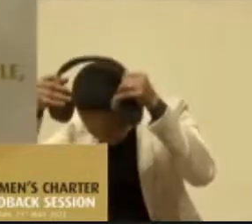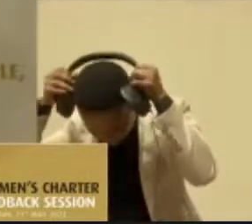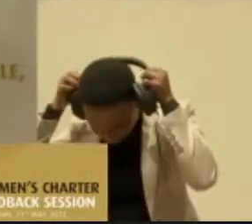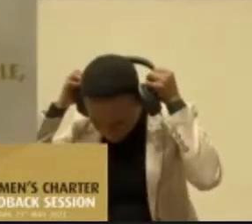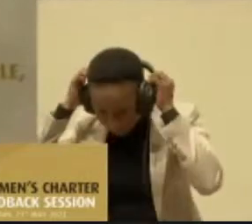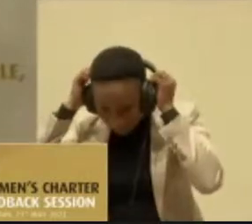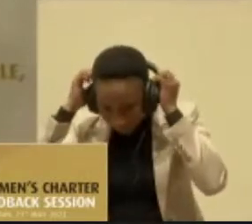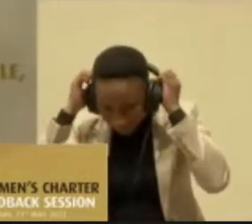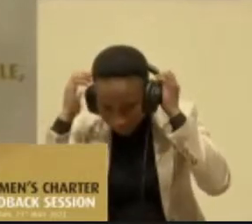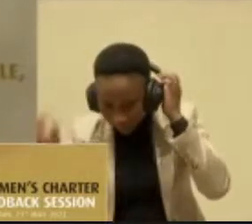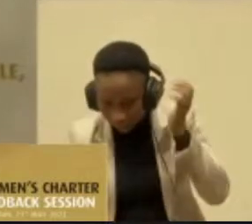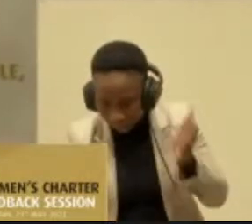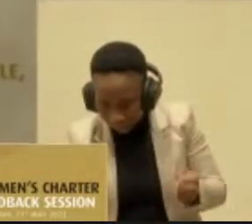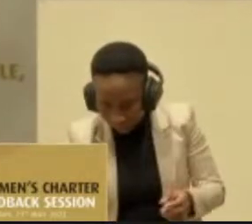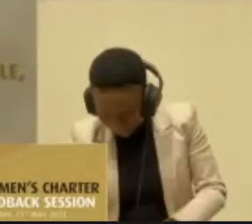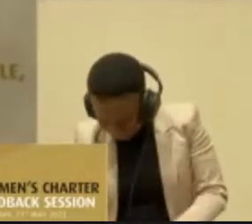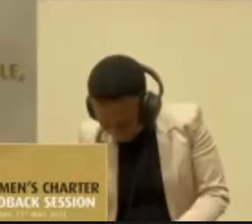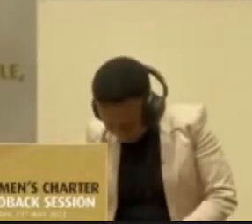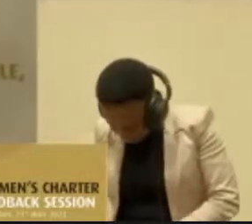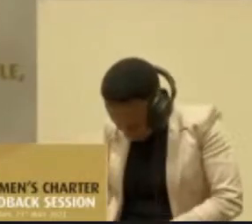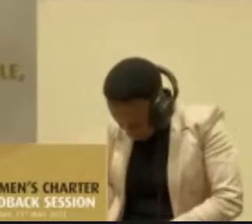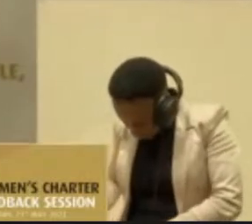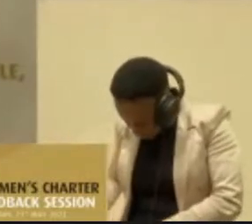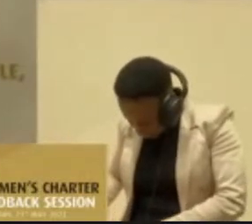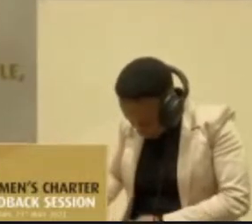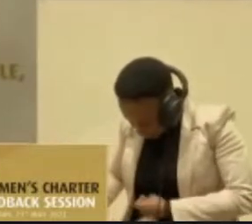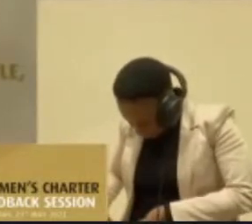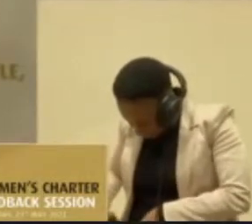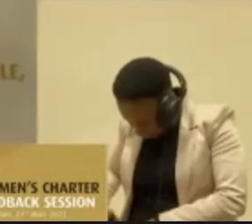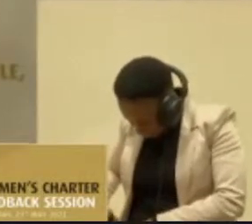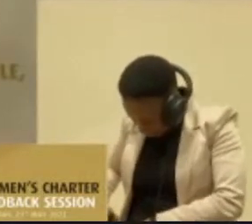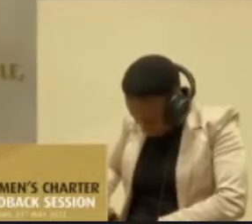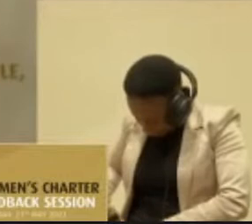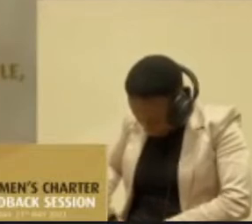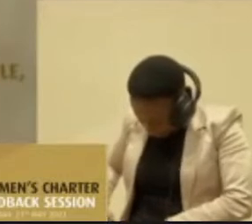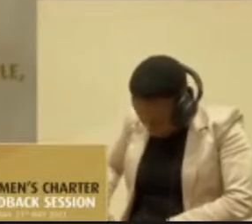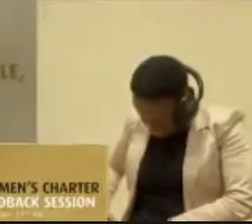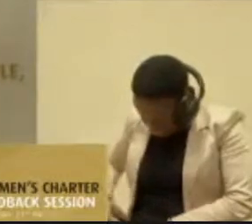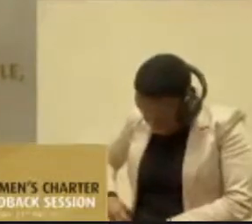processed out of the 750 338